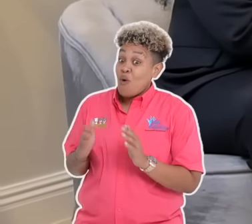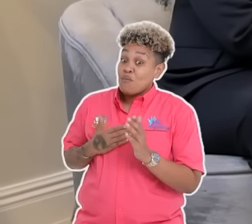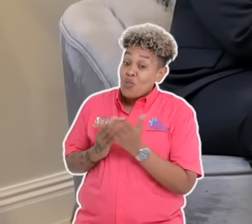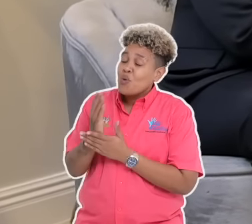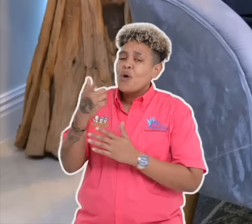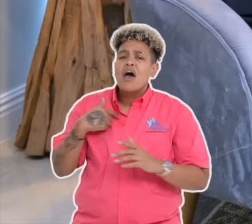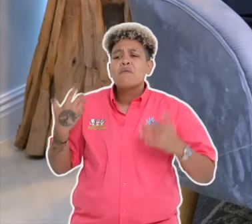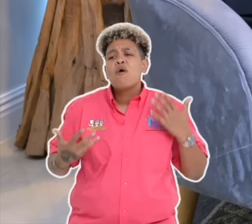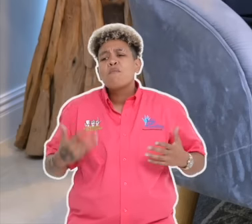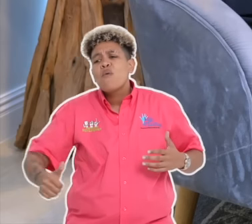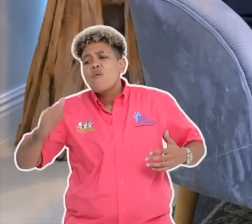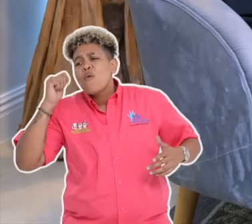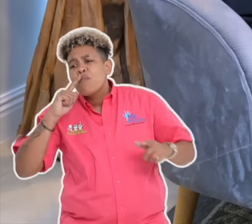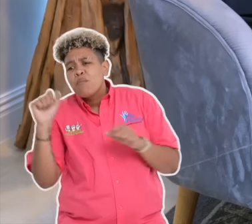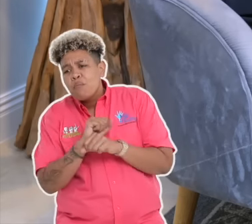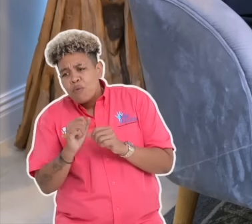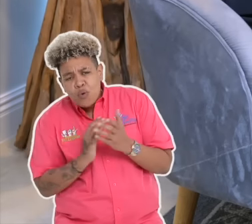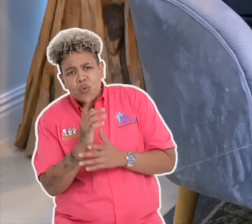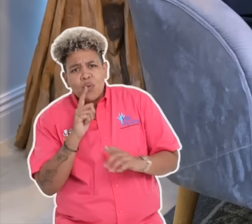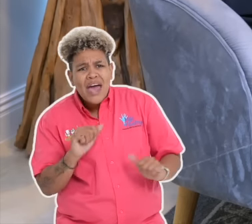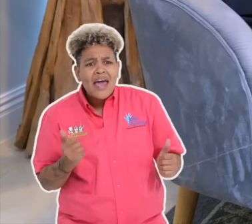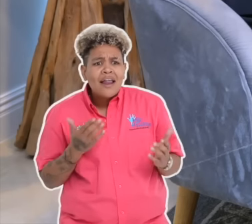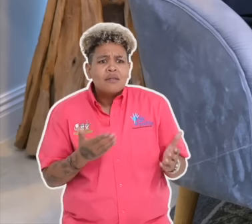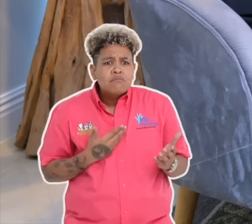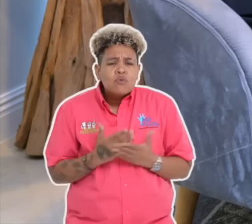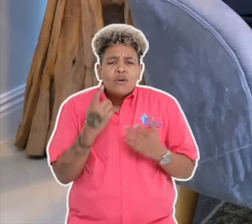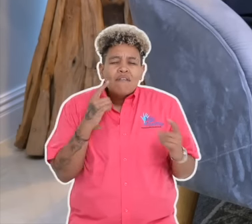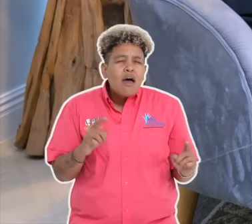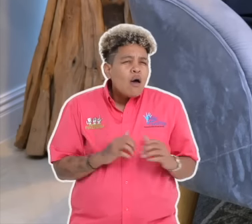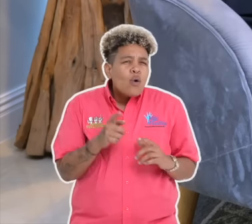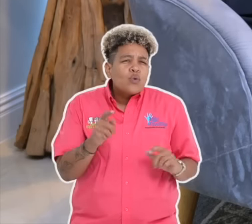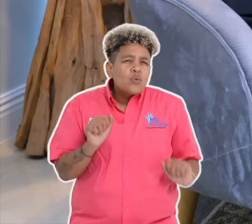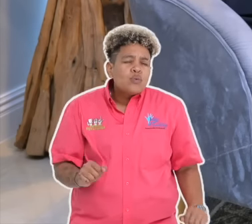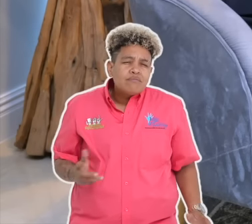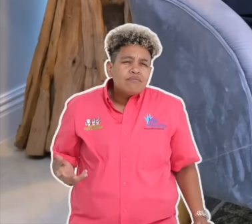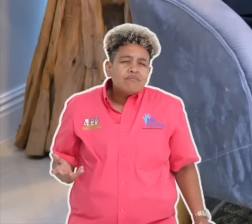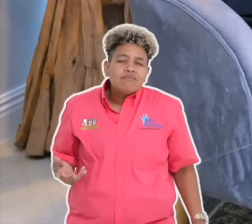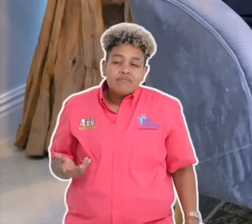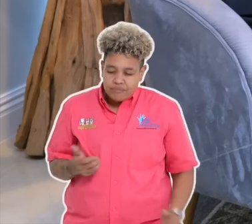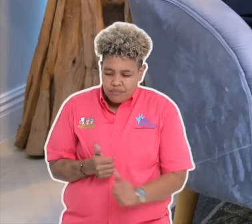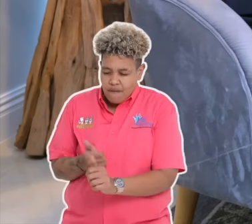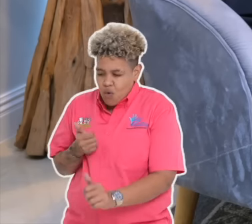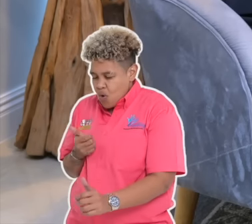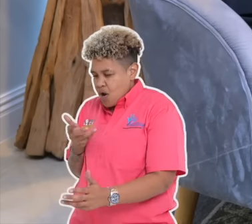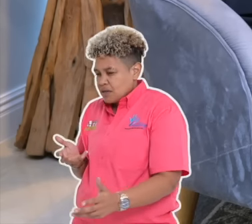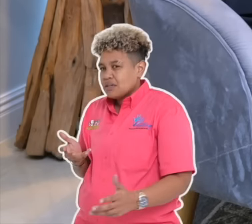the opportunity and the door opens for me, I probably won't be able to really make any use of it. How were you able